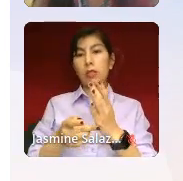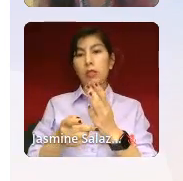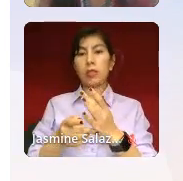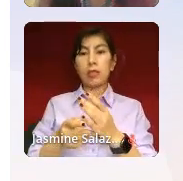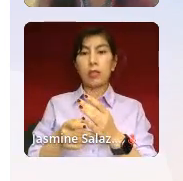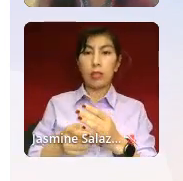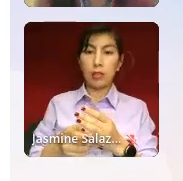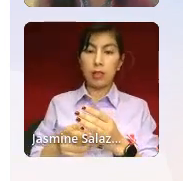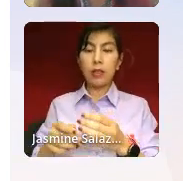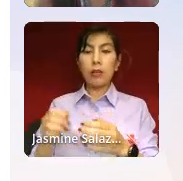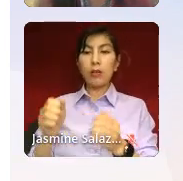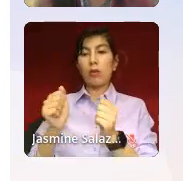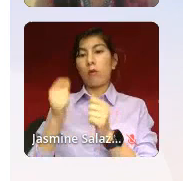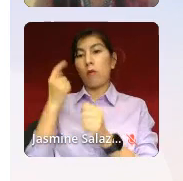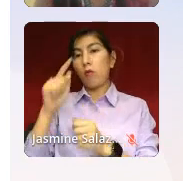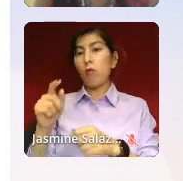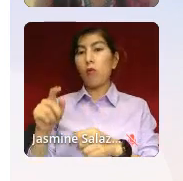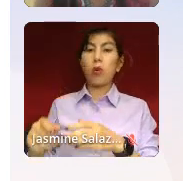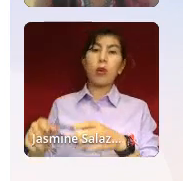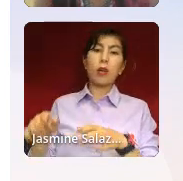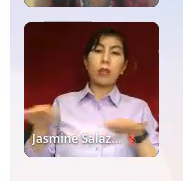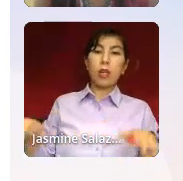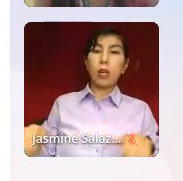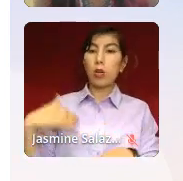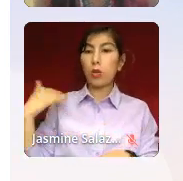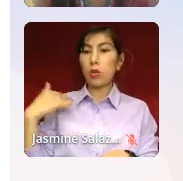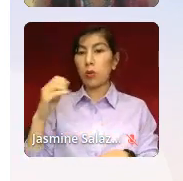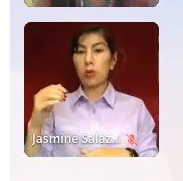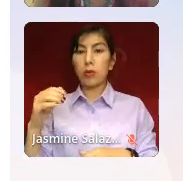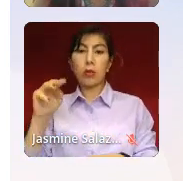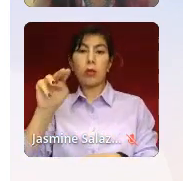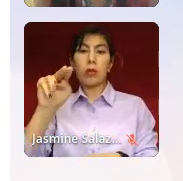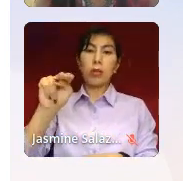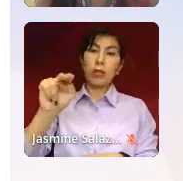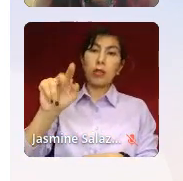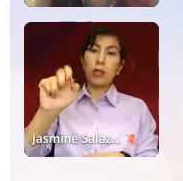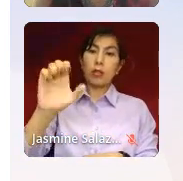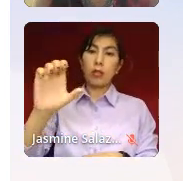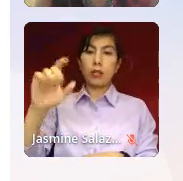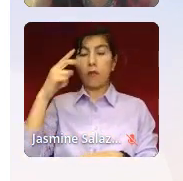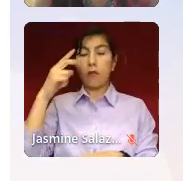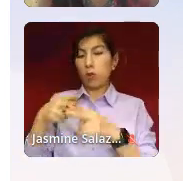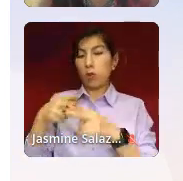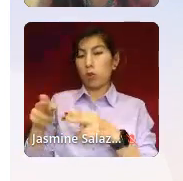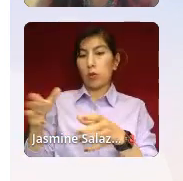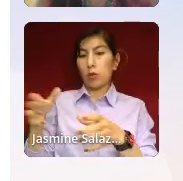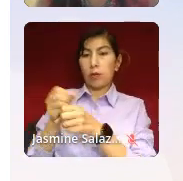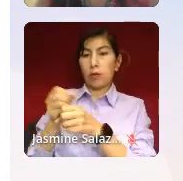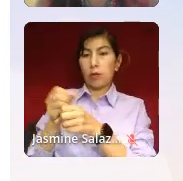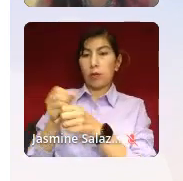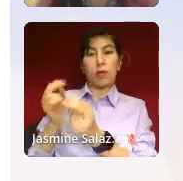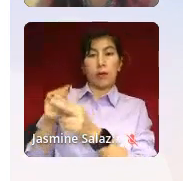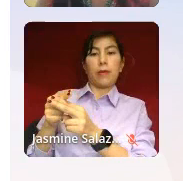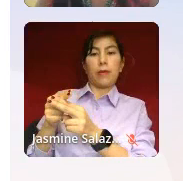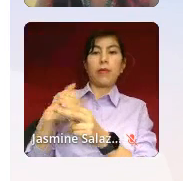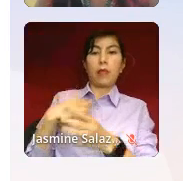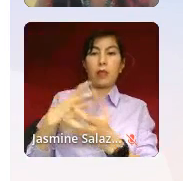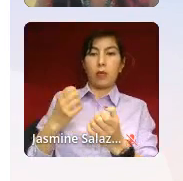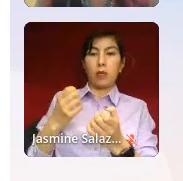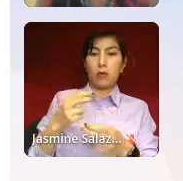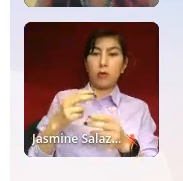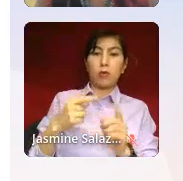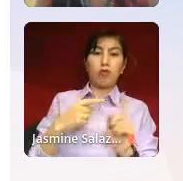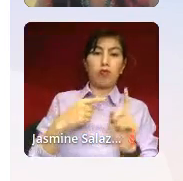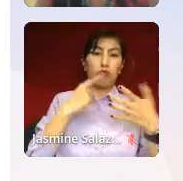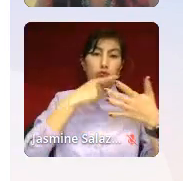Child, Youth, and Family Mental Health, or NTTAC for short. Before we get started, I wanted to point out just a few features to